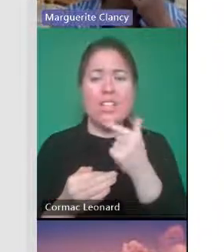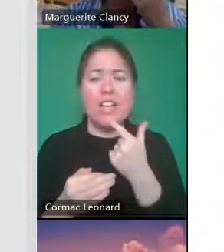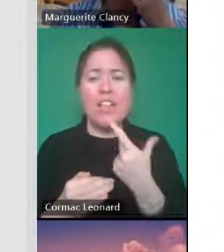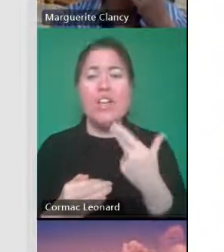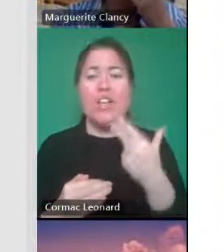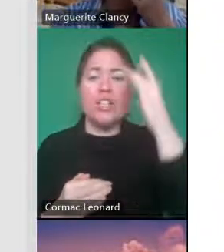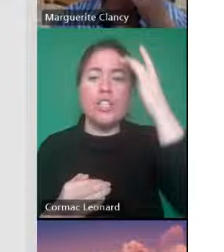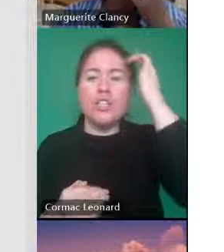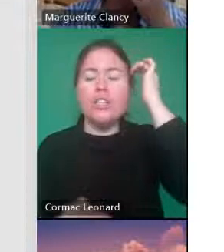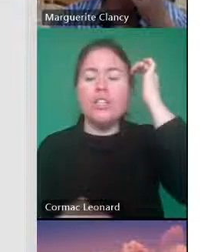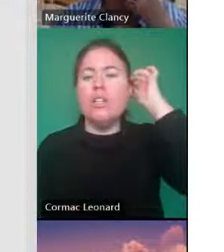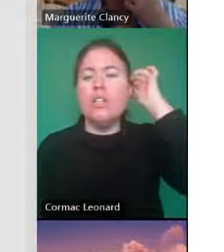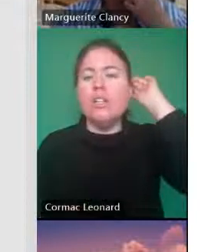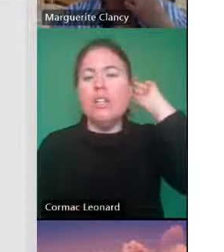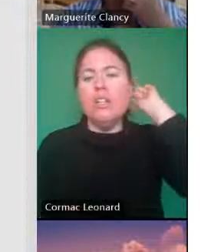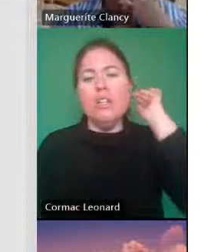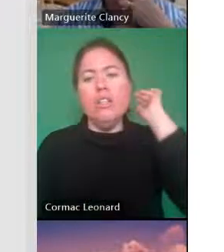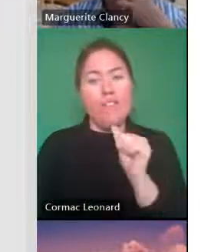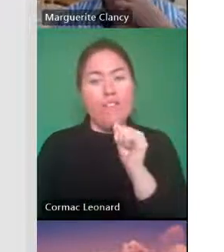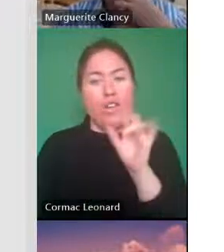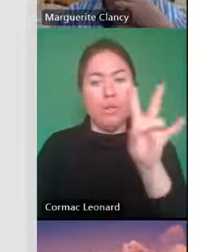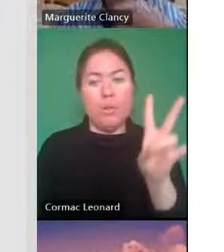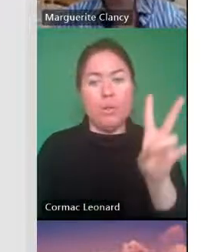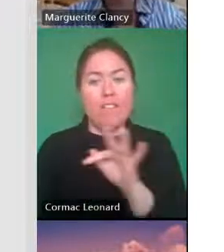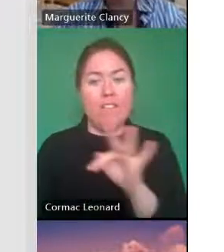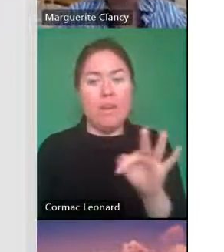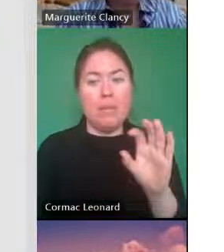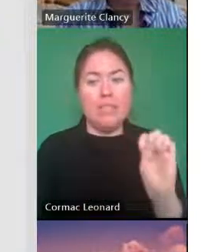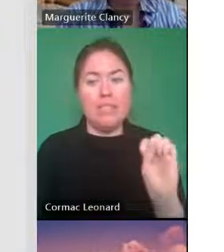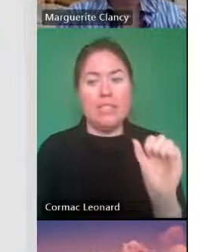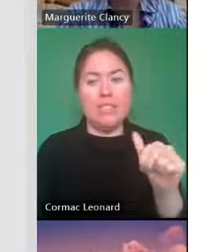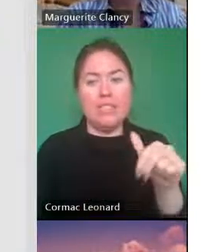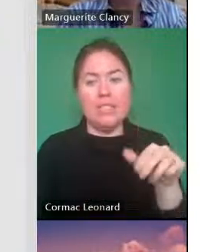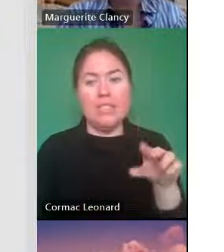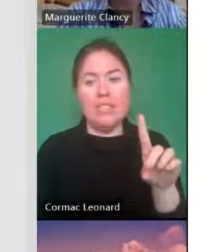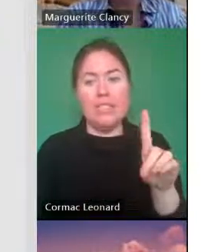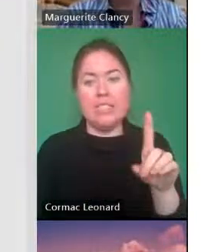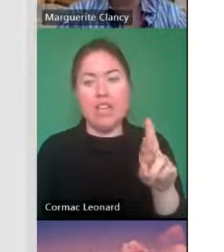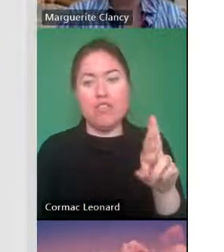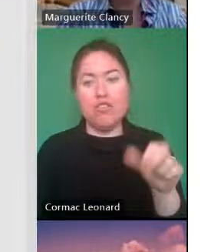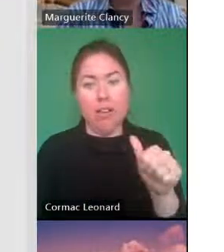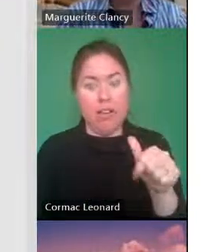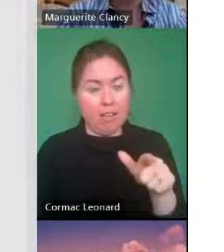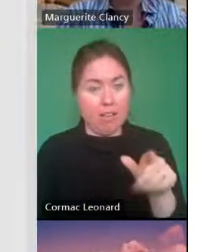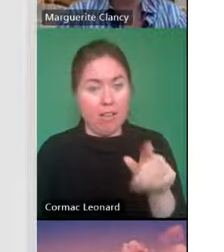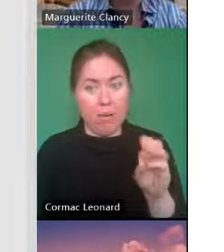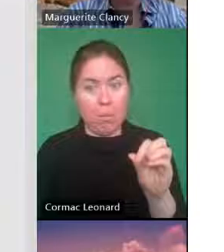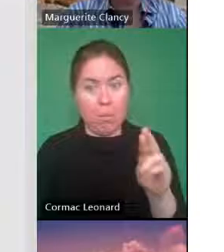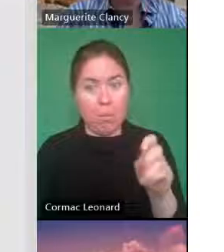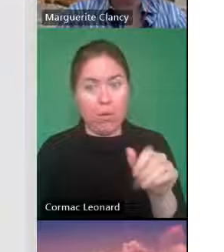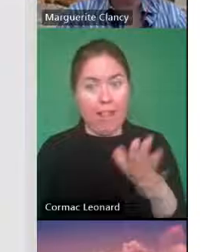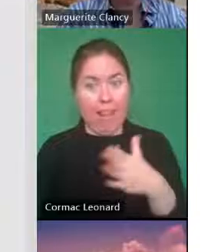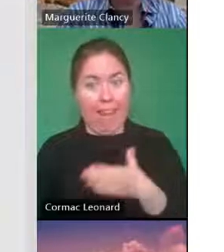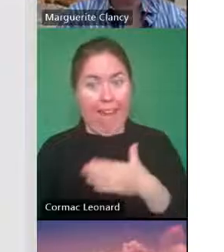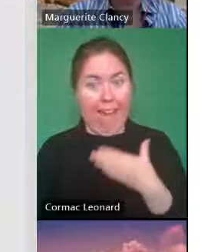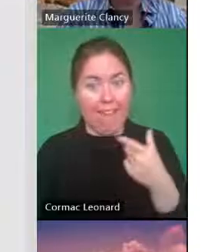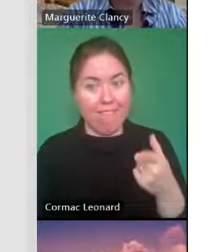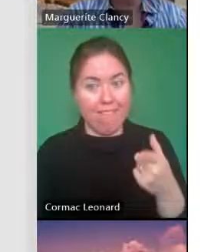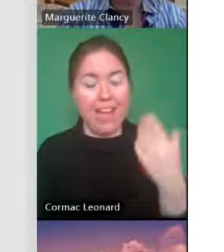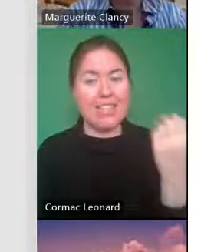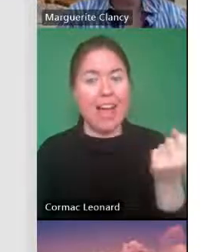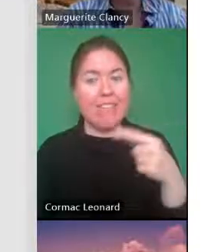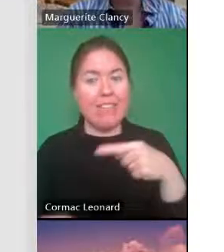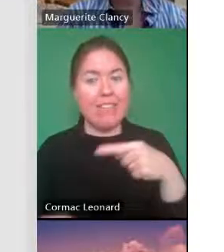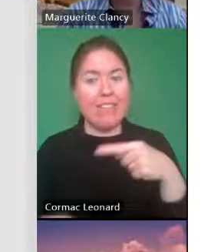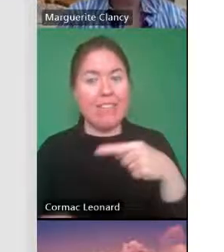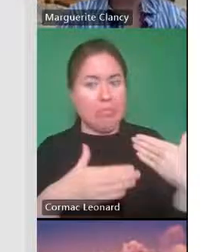first question is from Sandra. Is the portal live, and is there a cut-off point when the old ways of